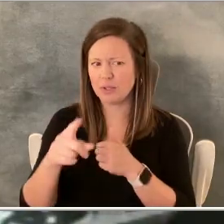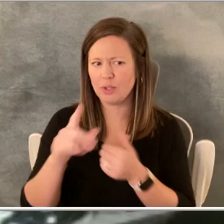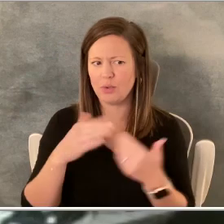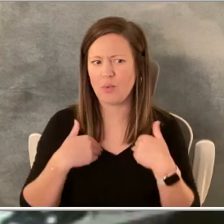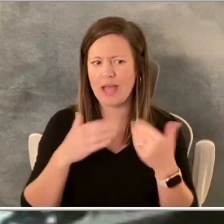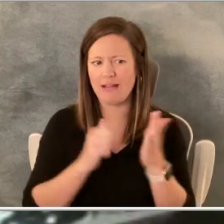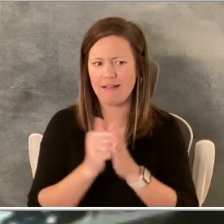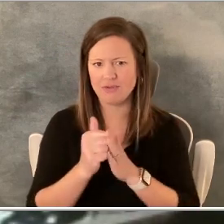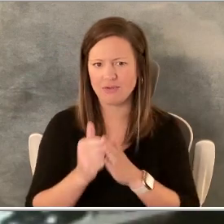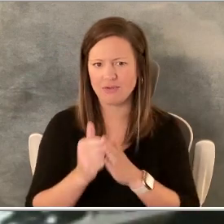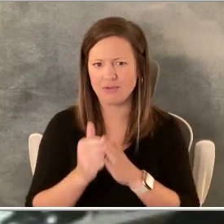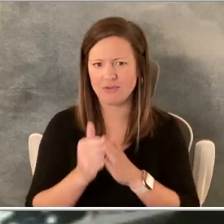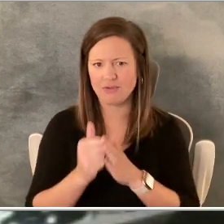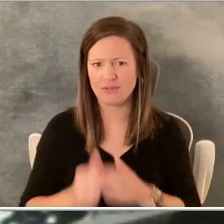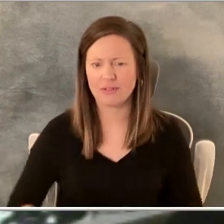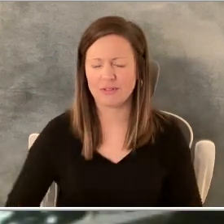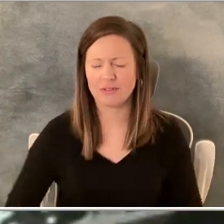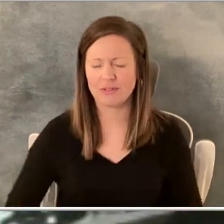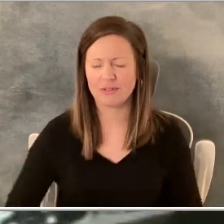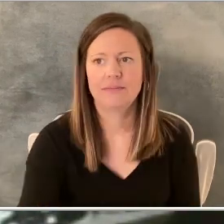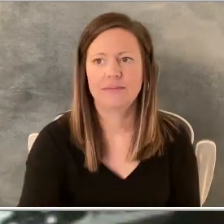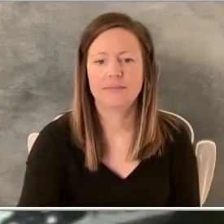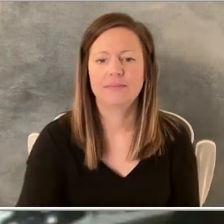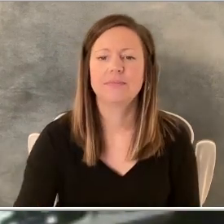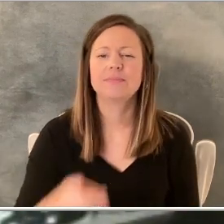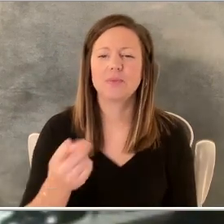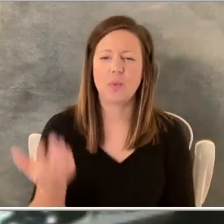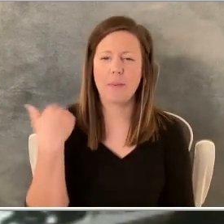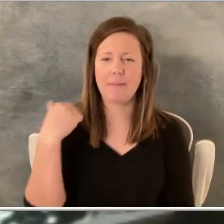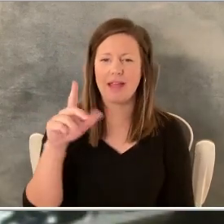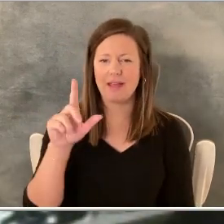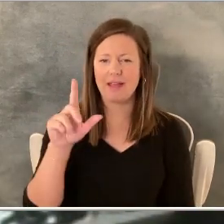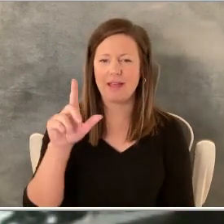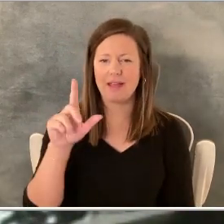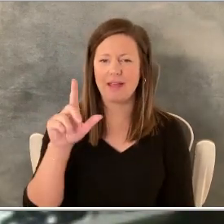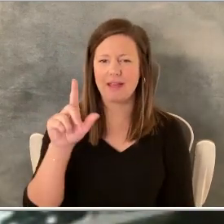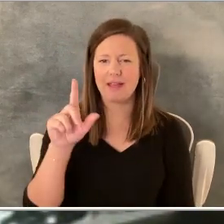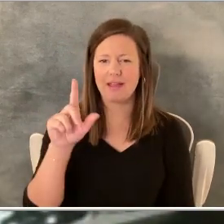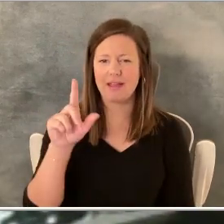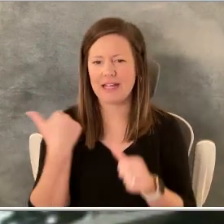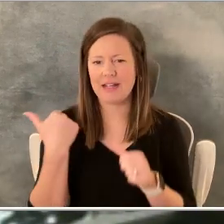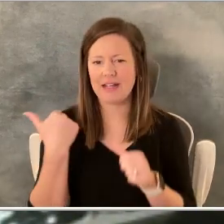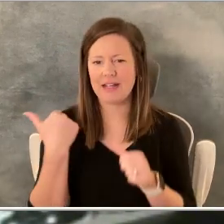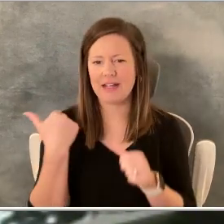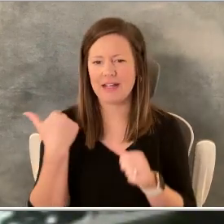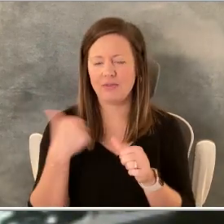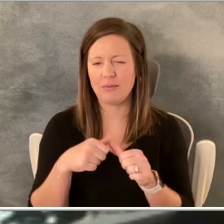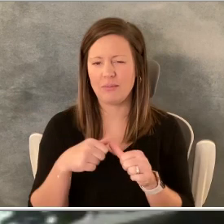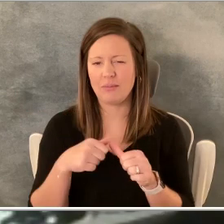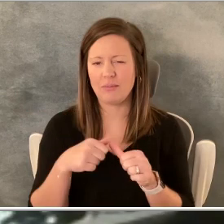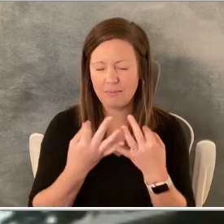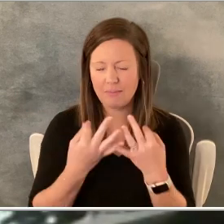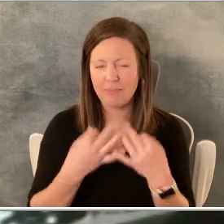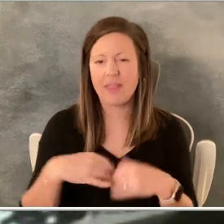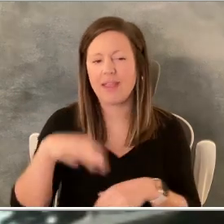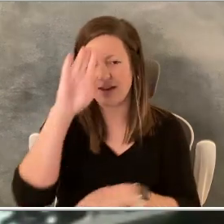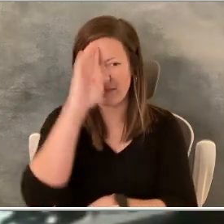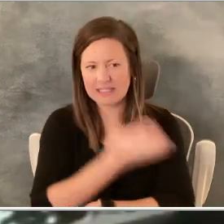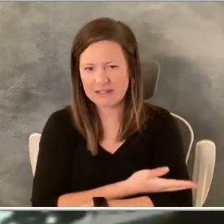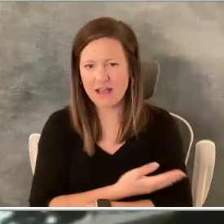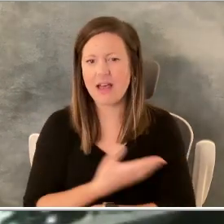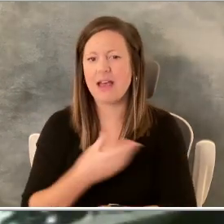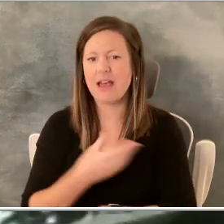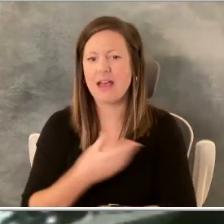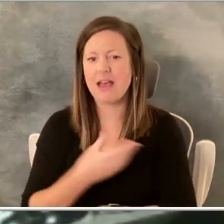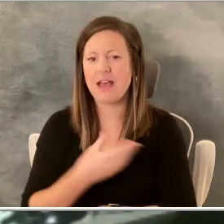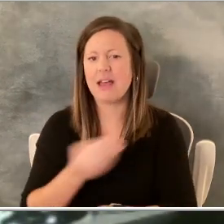So, as you said, it was back in 2018. I remember my family and I, me, my son, and his kids were headed to the